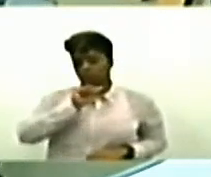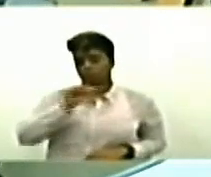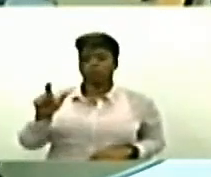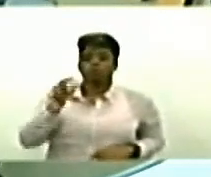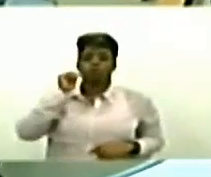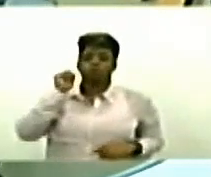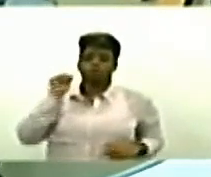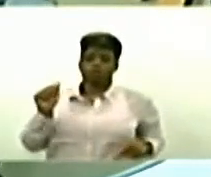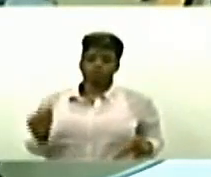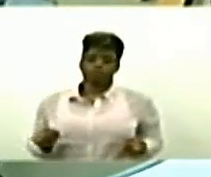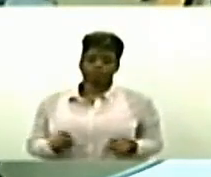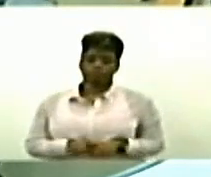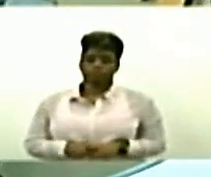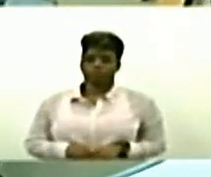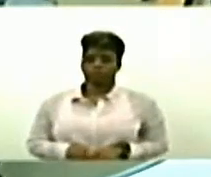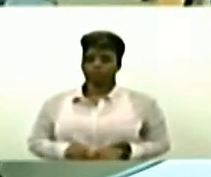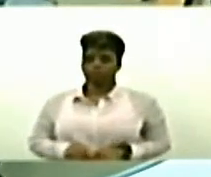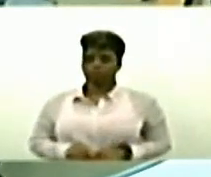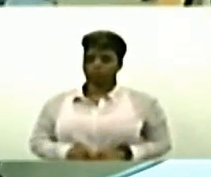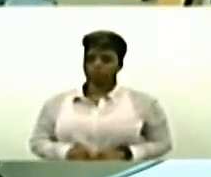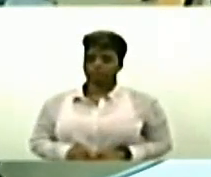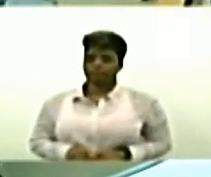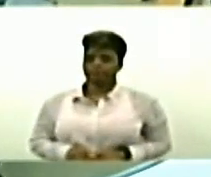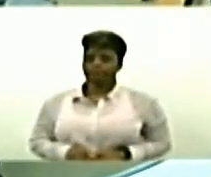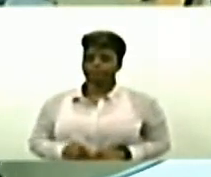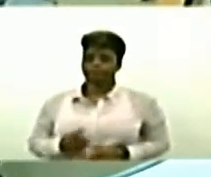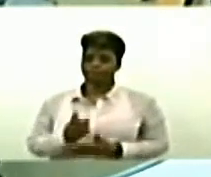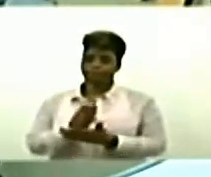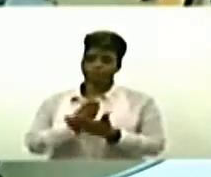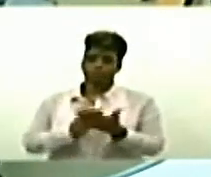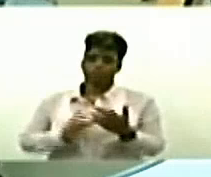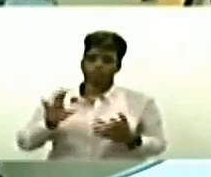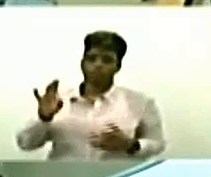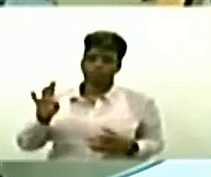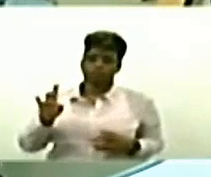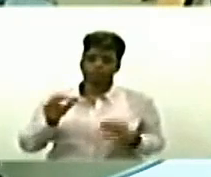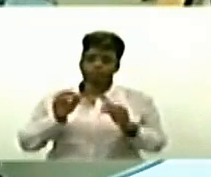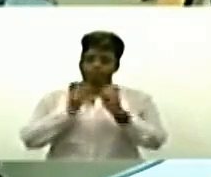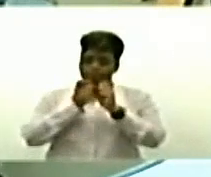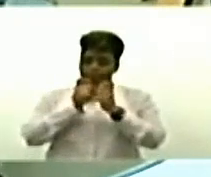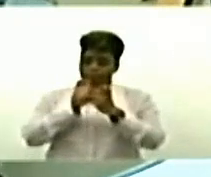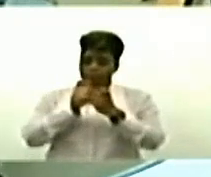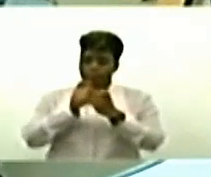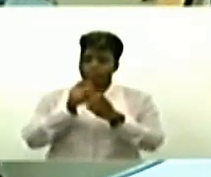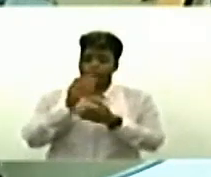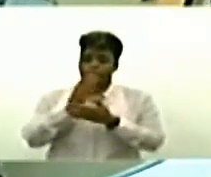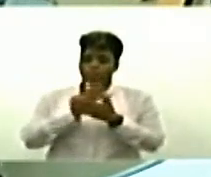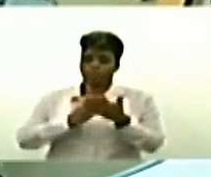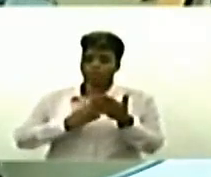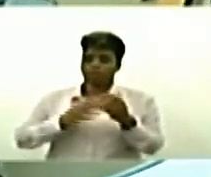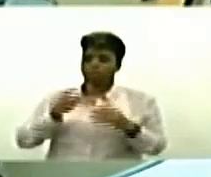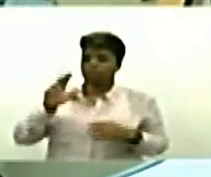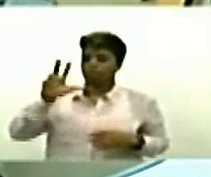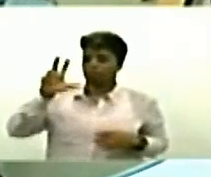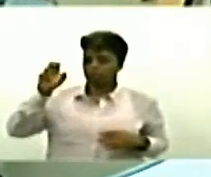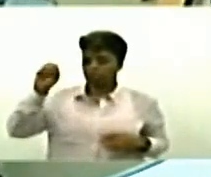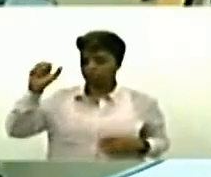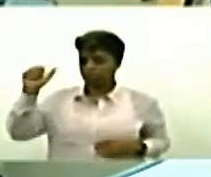it. The ayes do have it. Clause 7, amendment to Section 30A of Principal Act.